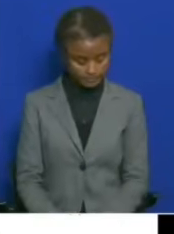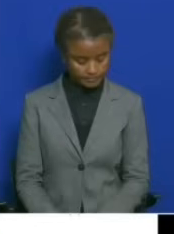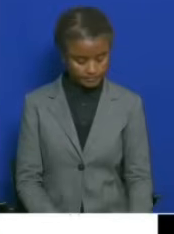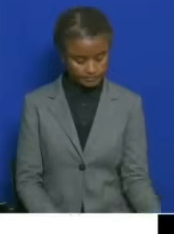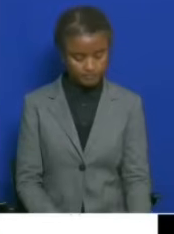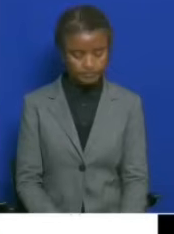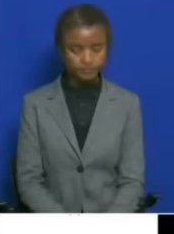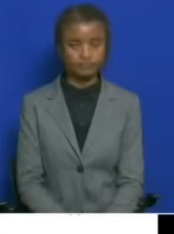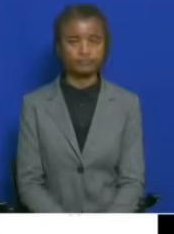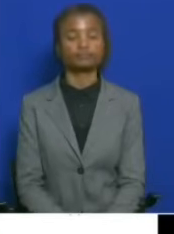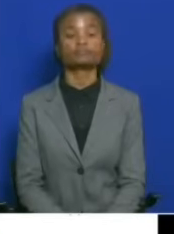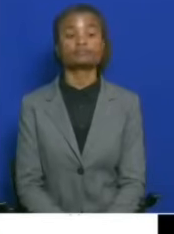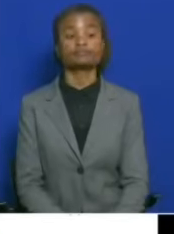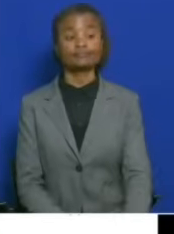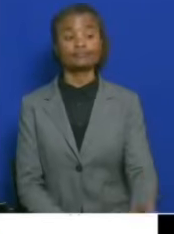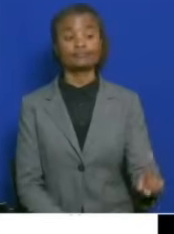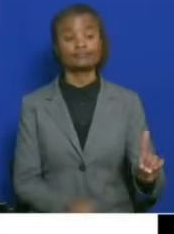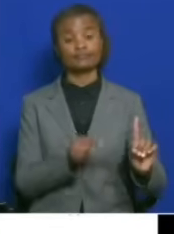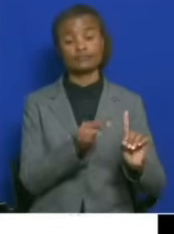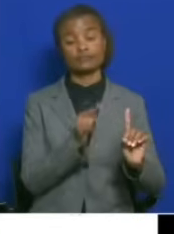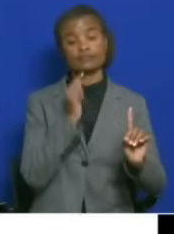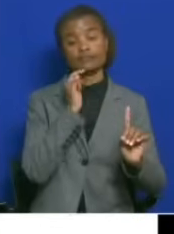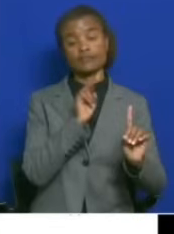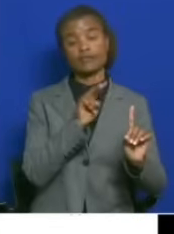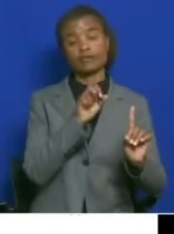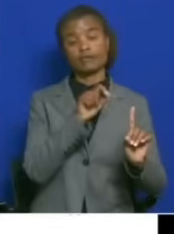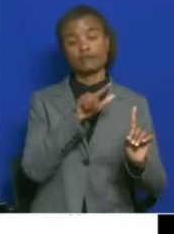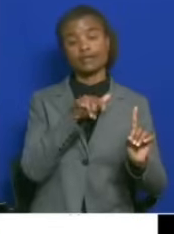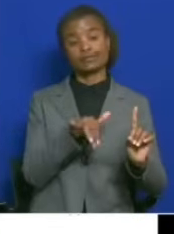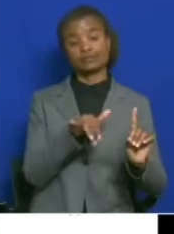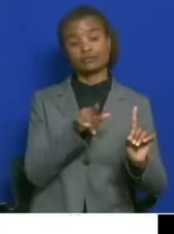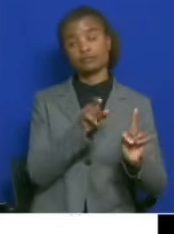Mr. Valley says, we need this. Market is slow.